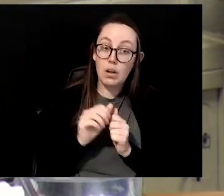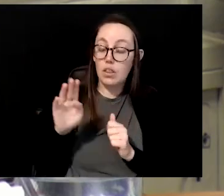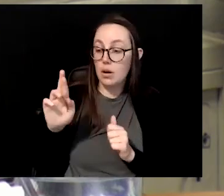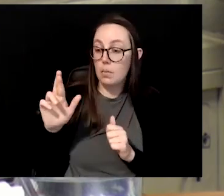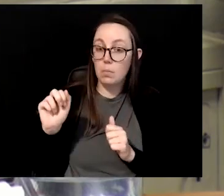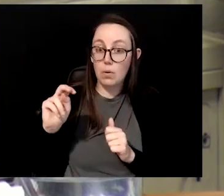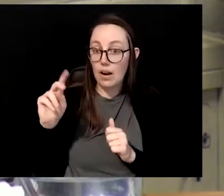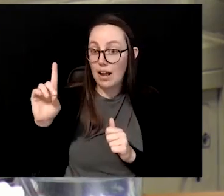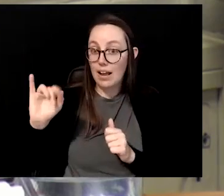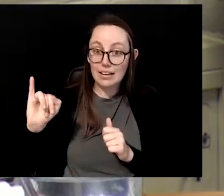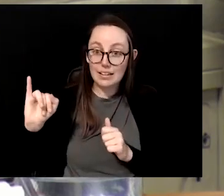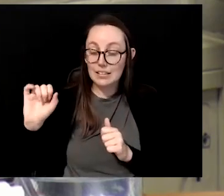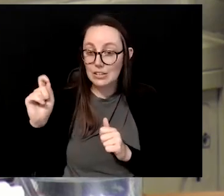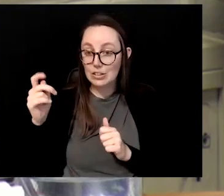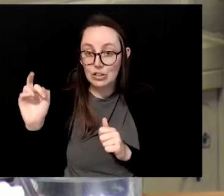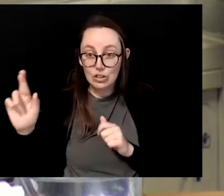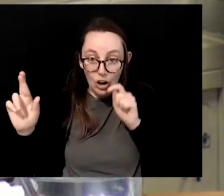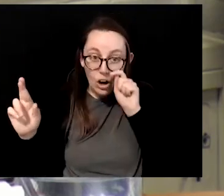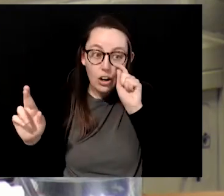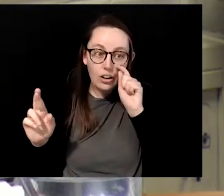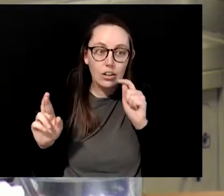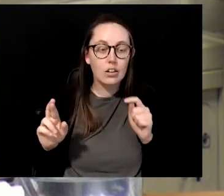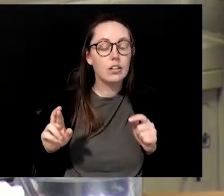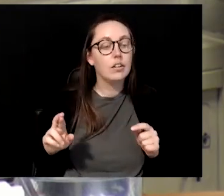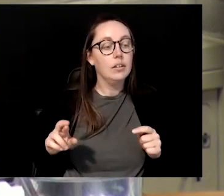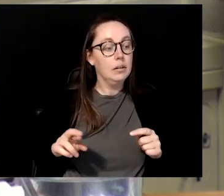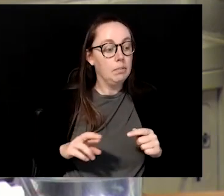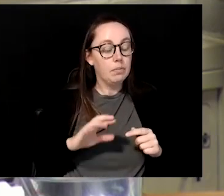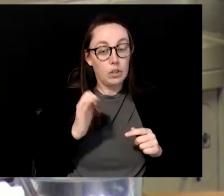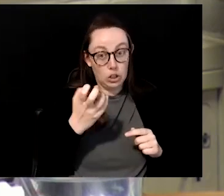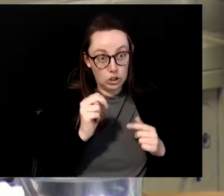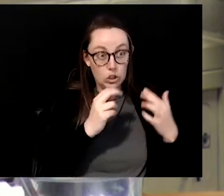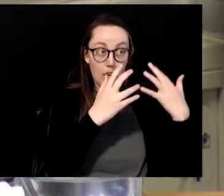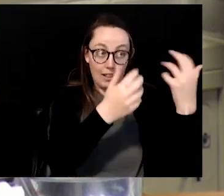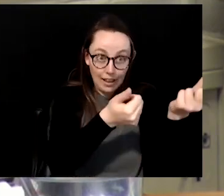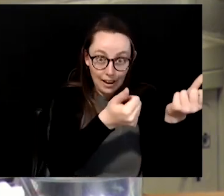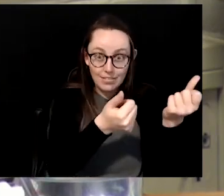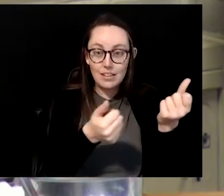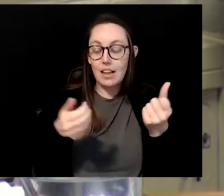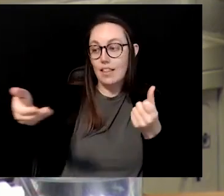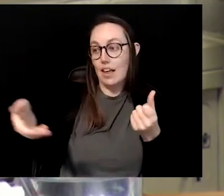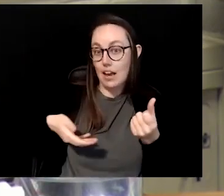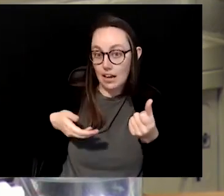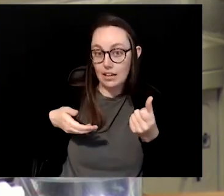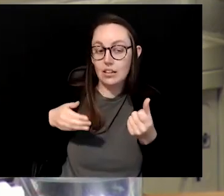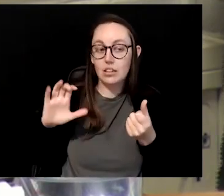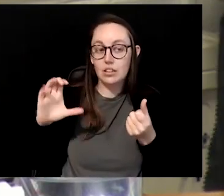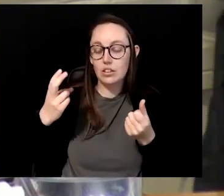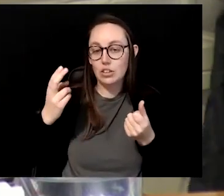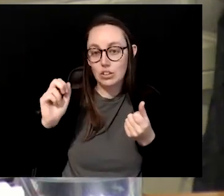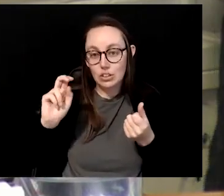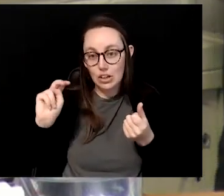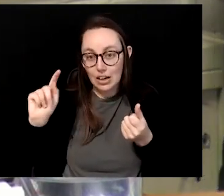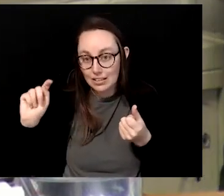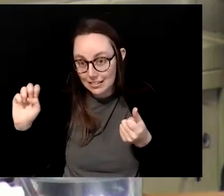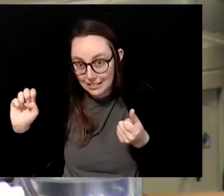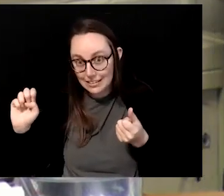voice of Chantilly sitting next to me for 2018 and then in came Liz and Daniel